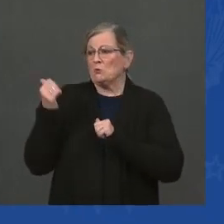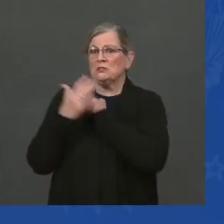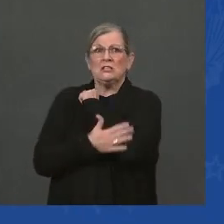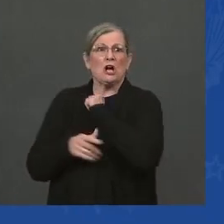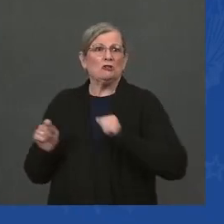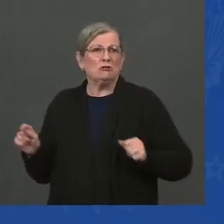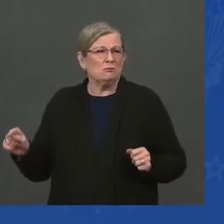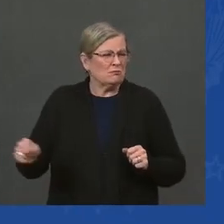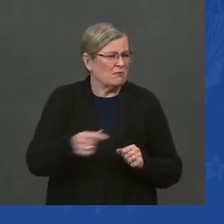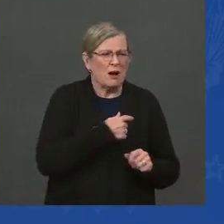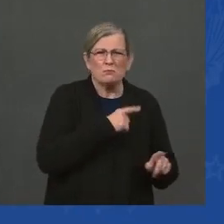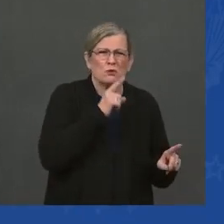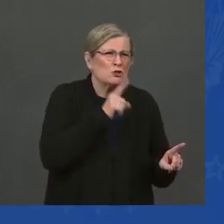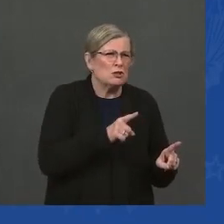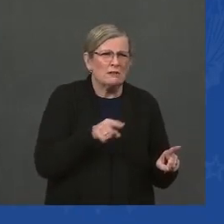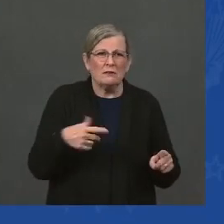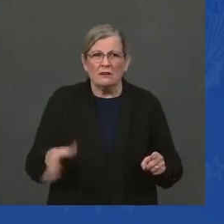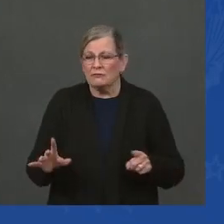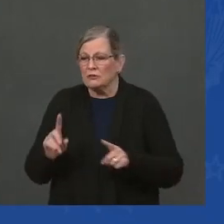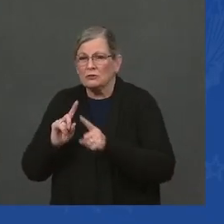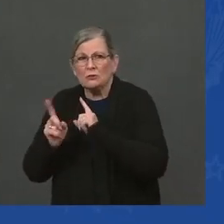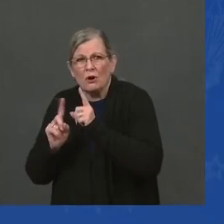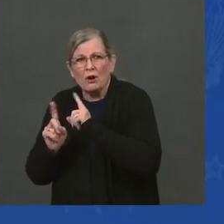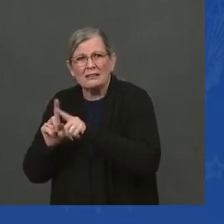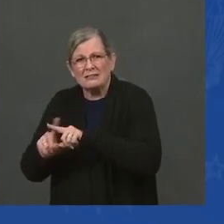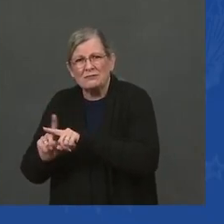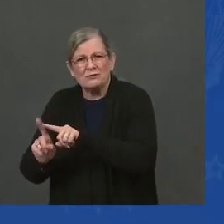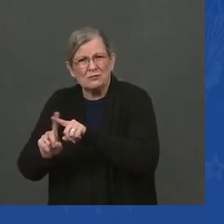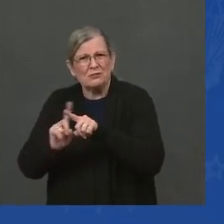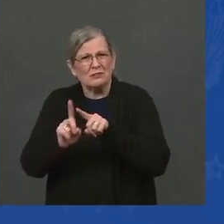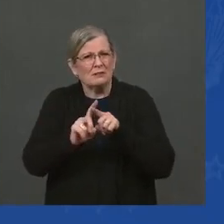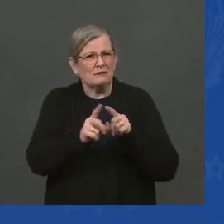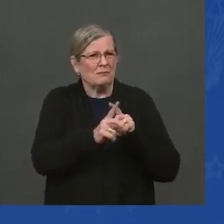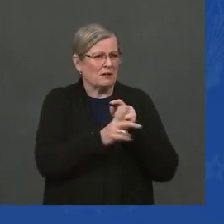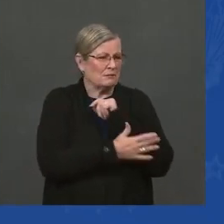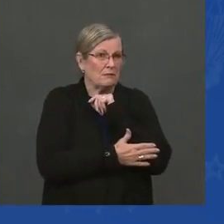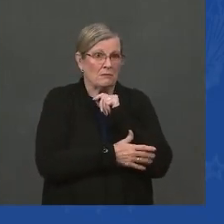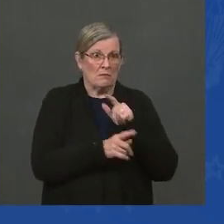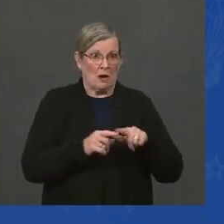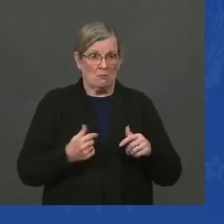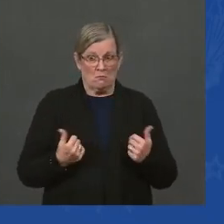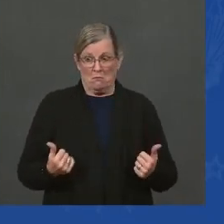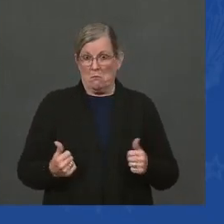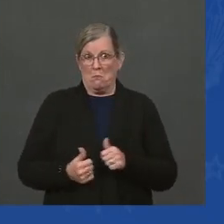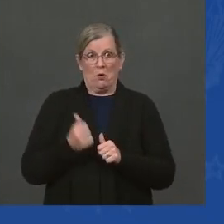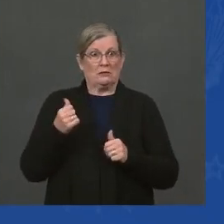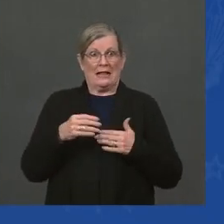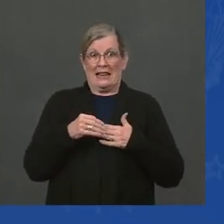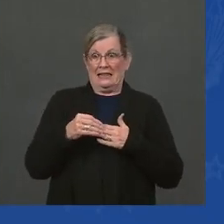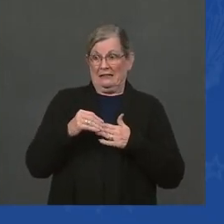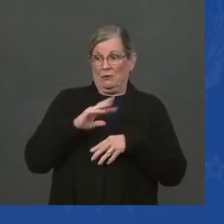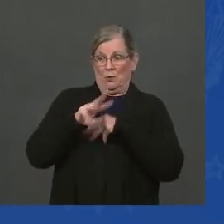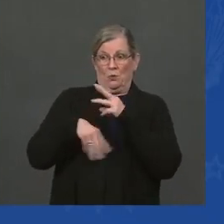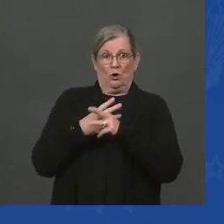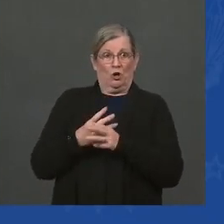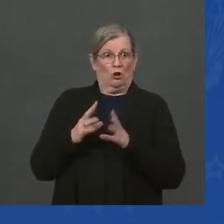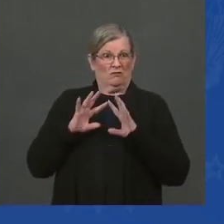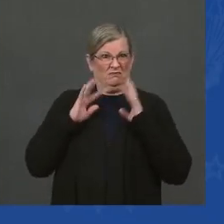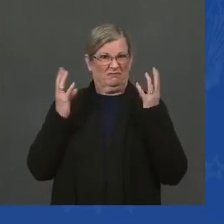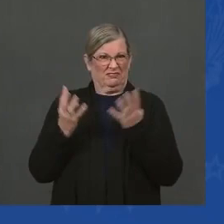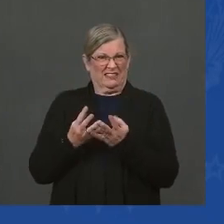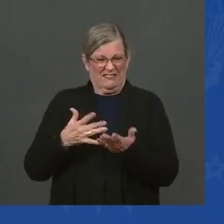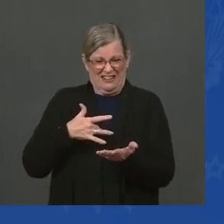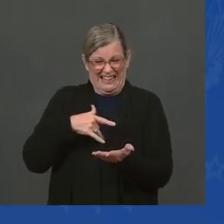world leaders that are here, the vast majority think this is an opportunity. They're not quite sure exactly what to do,